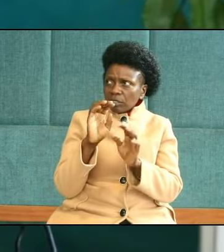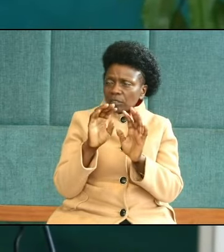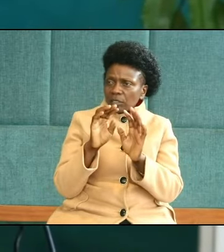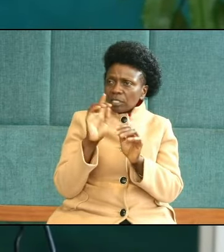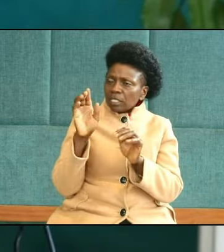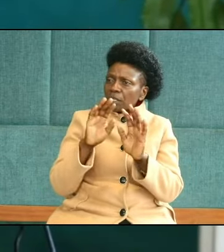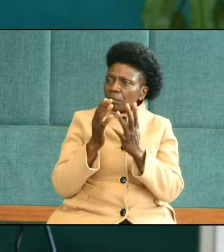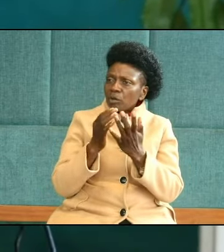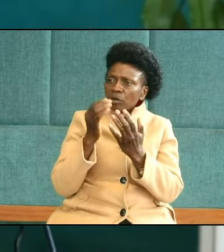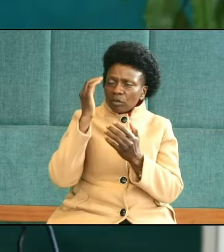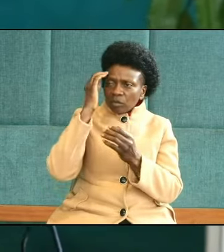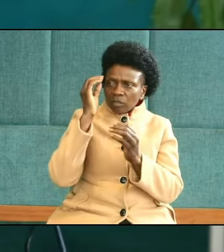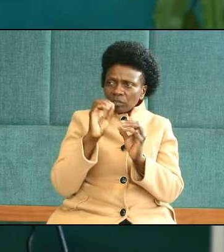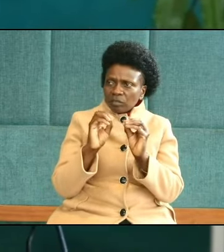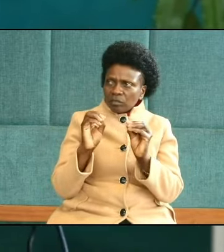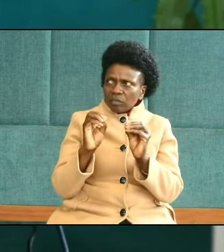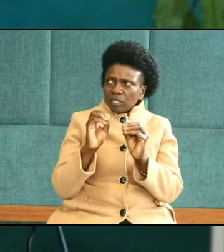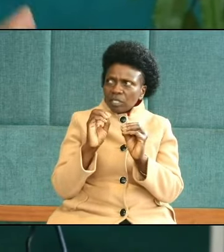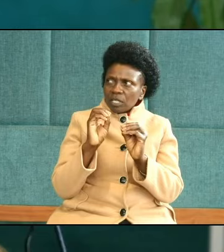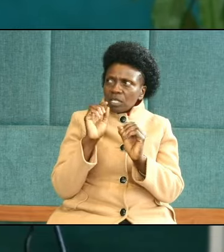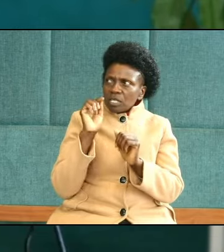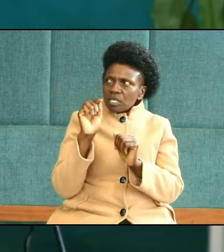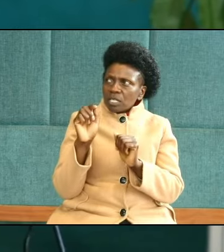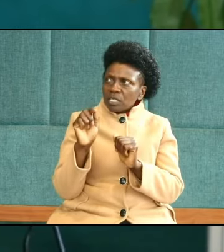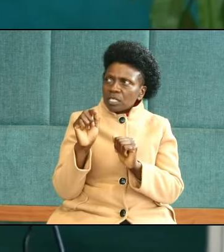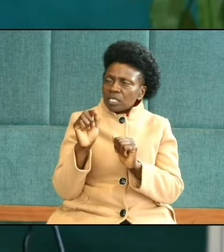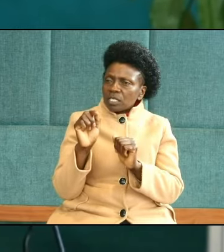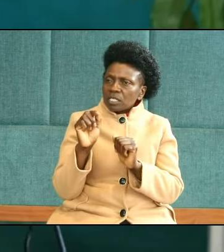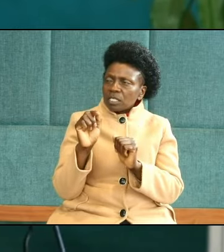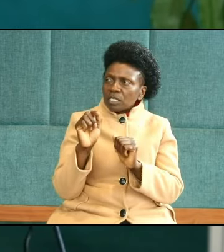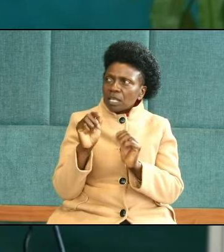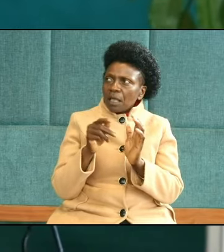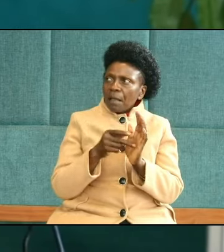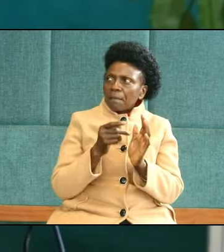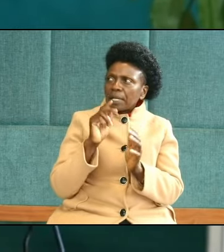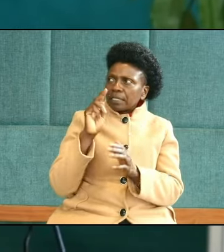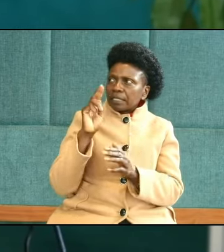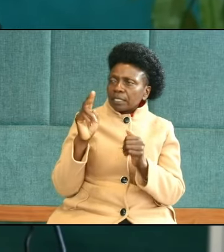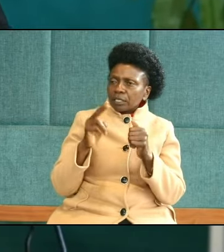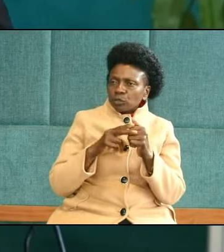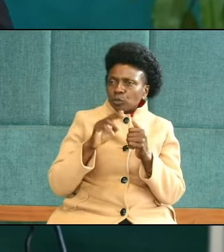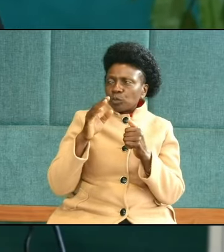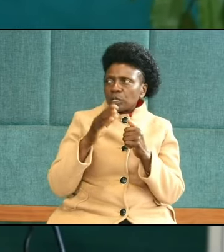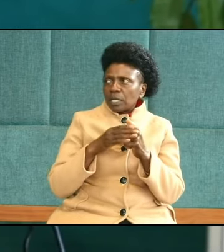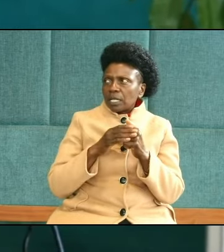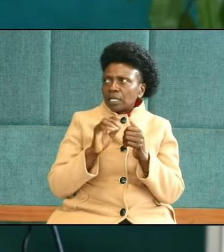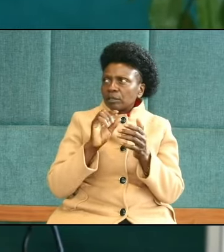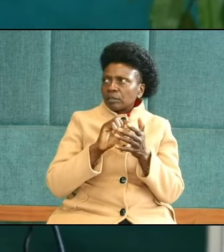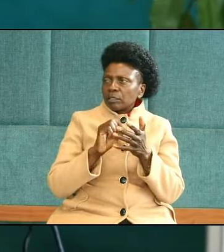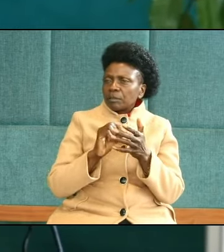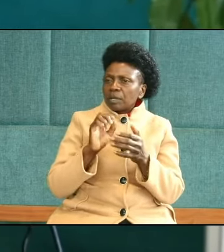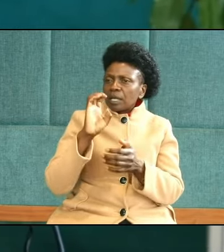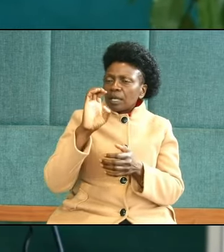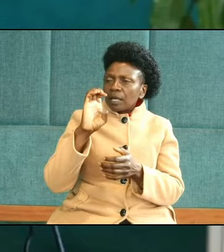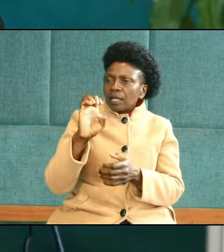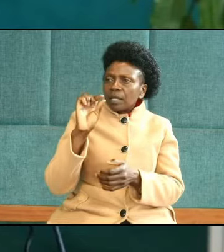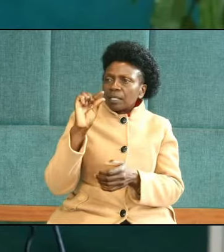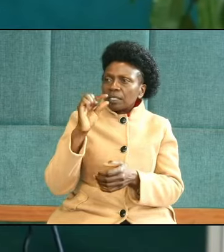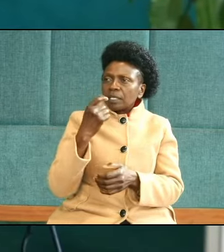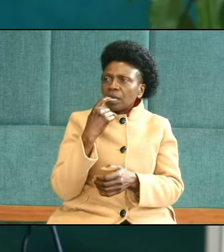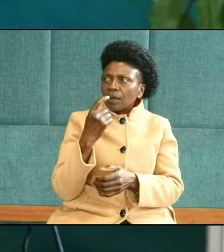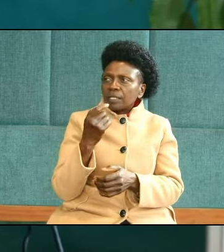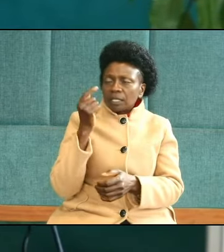Paul, page 299, paragraph 2, written by none other than Ellen G. White.